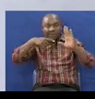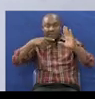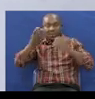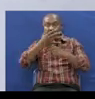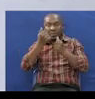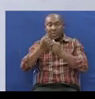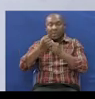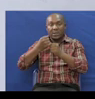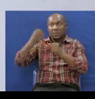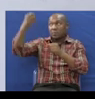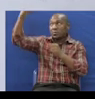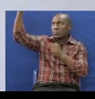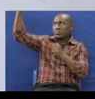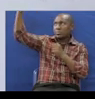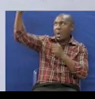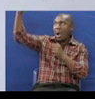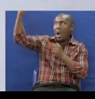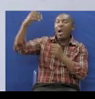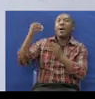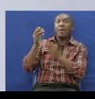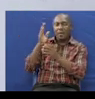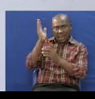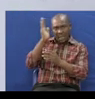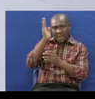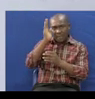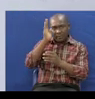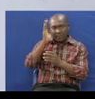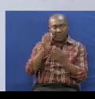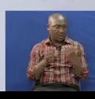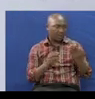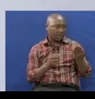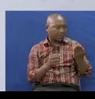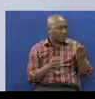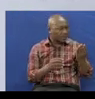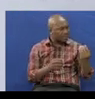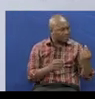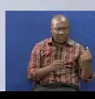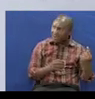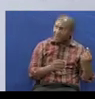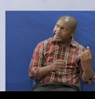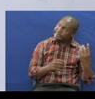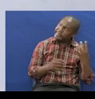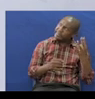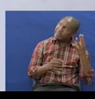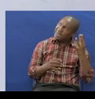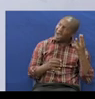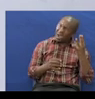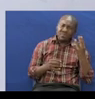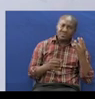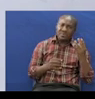those people who are in the east will get more sun, and those people who